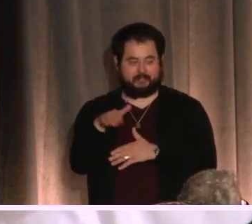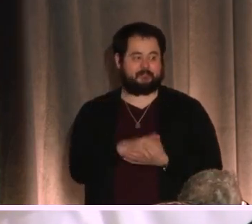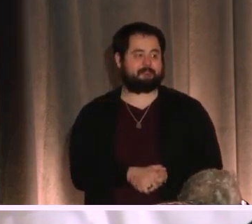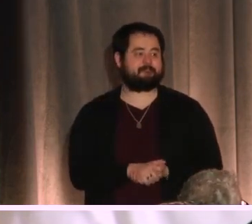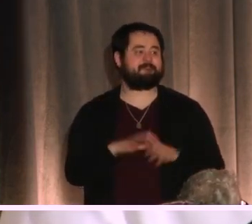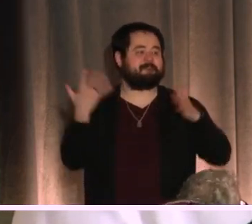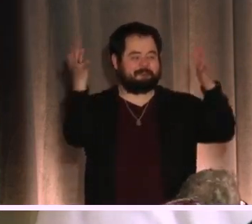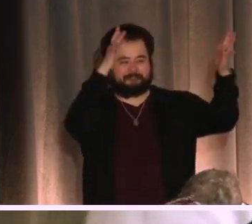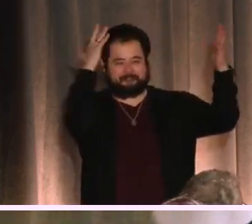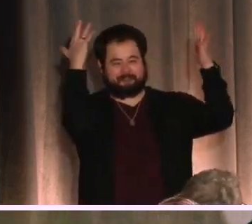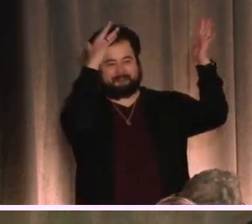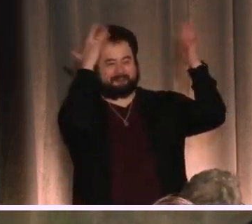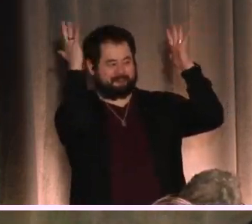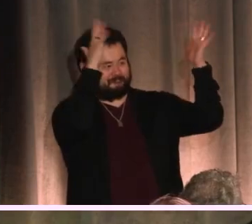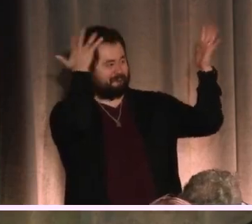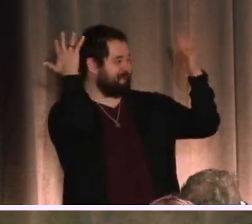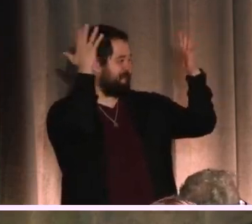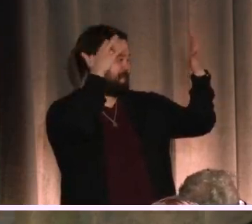evening.